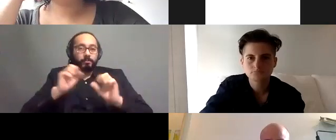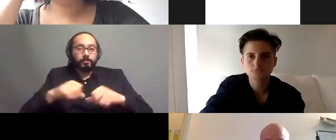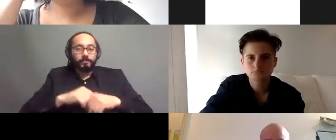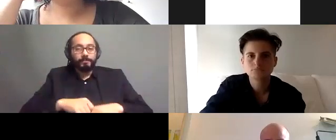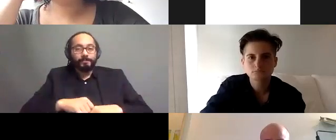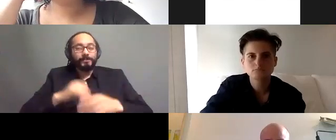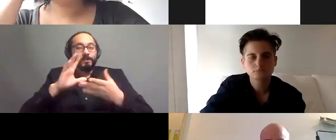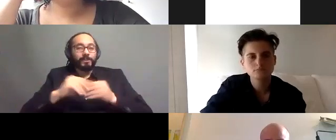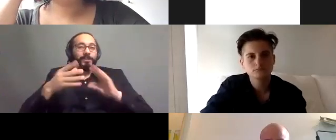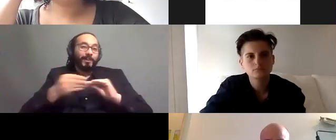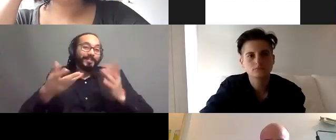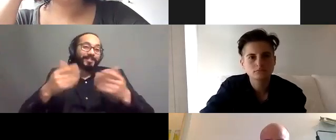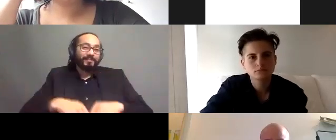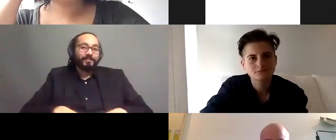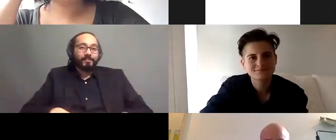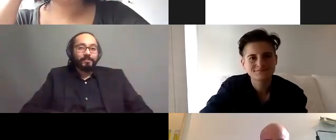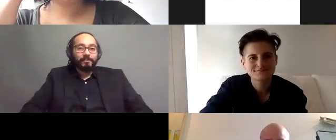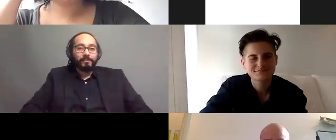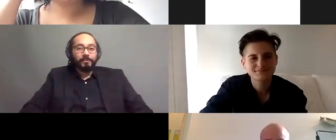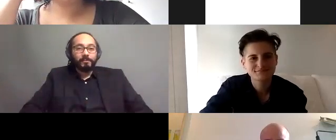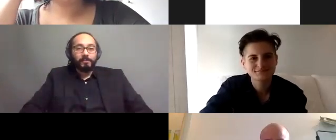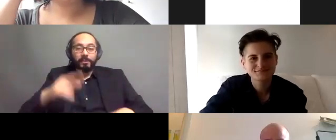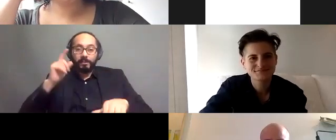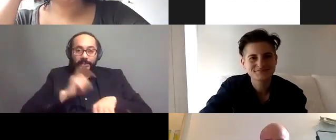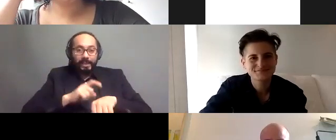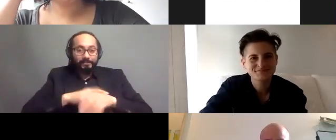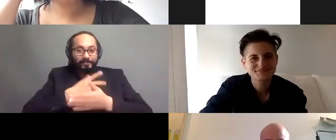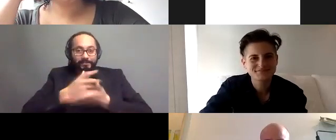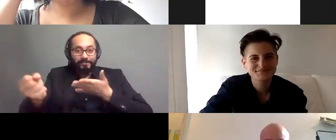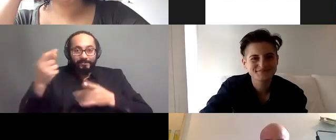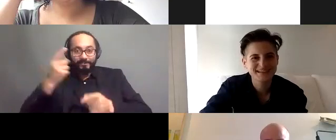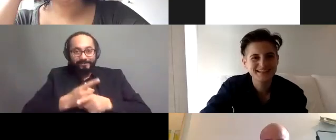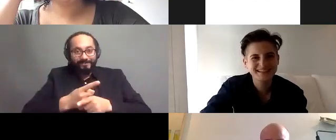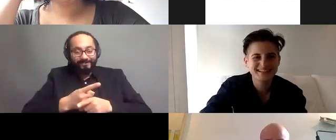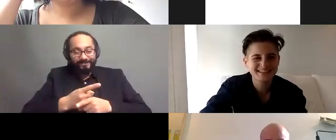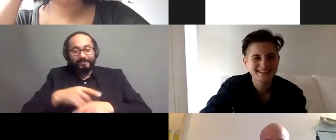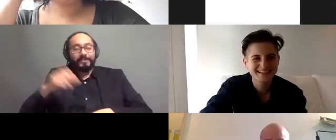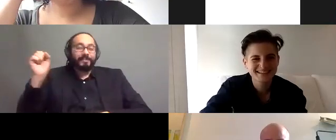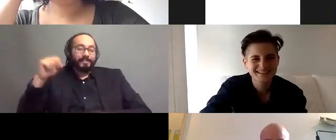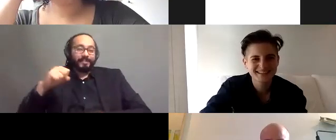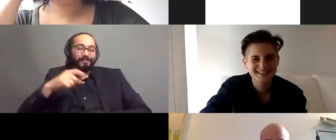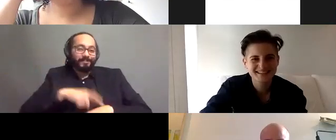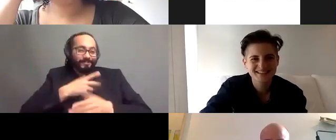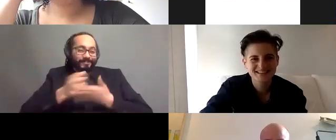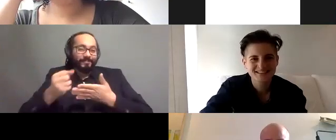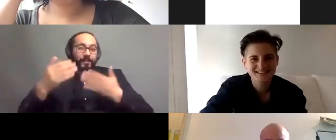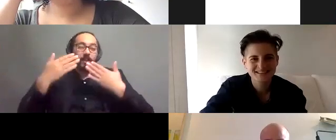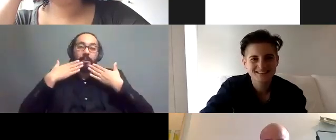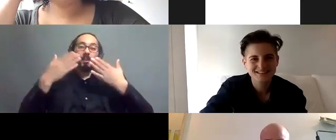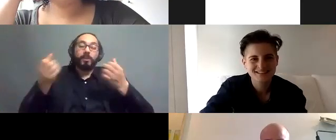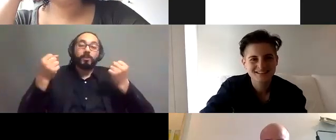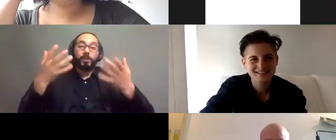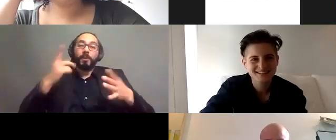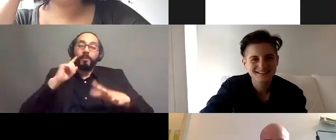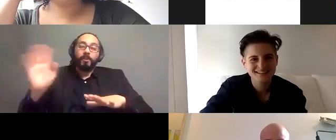Storytelling. All right. I see our time is up. Right, Jessica? That's right. Thanks so much for those anecdotes,